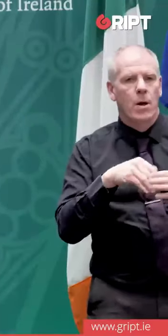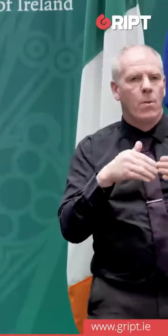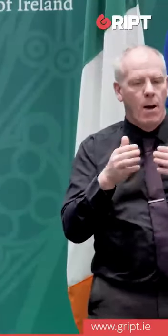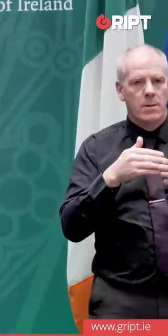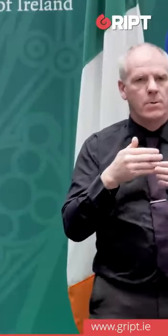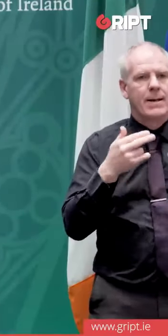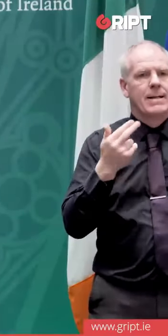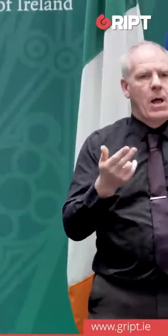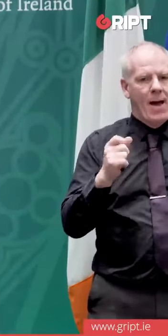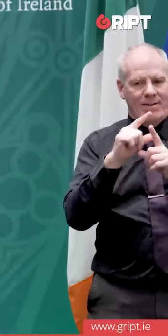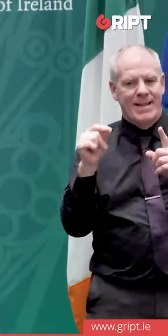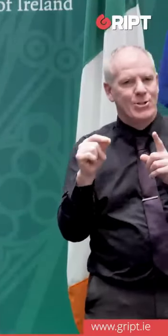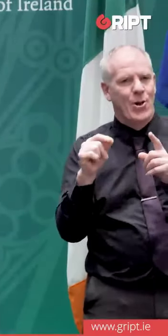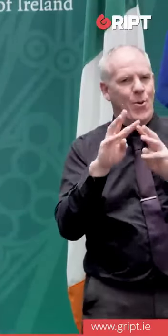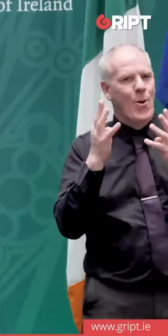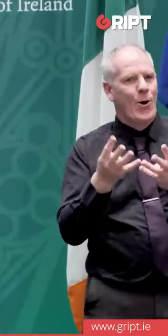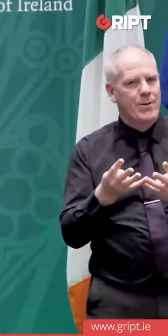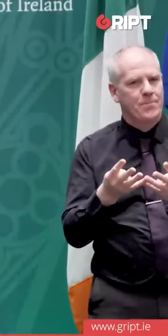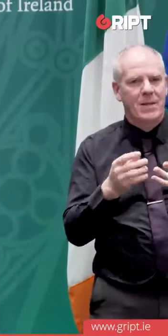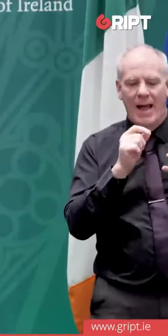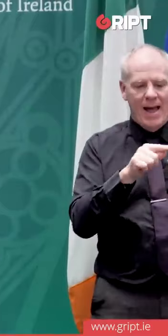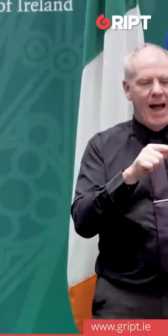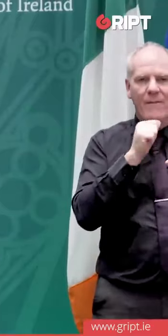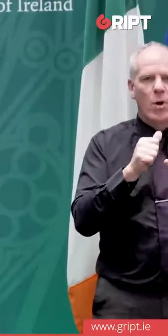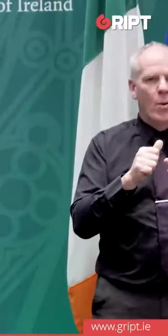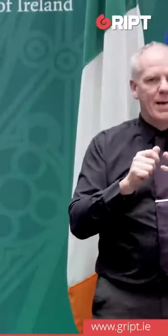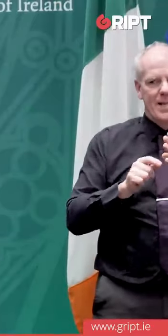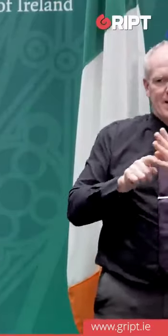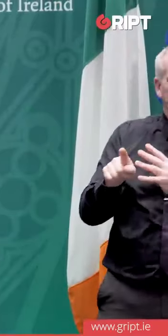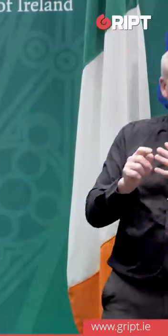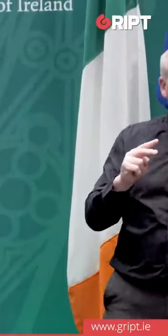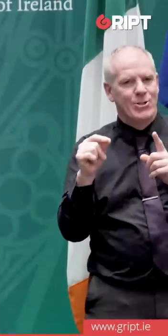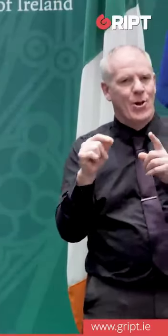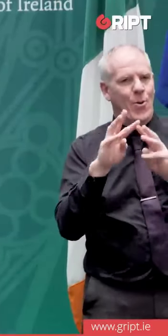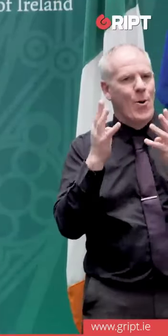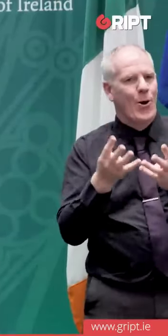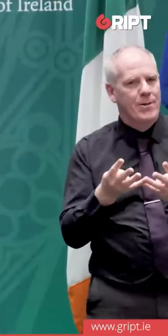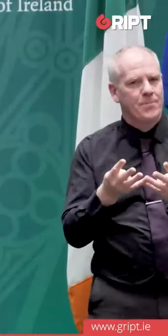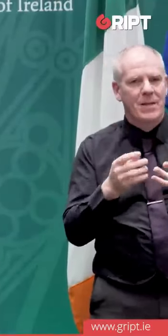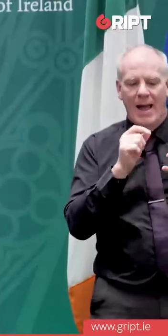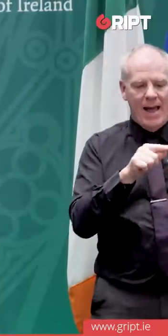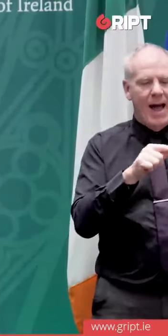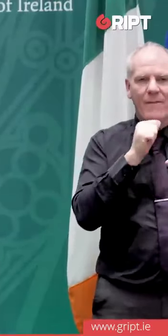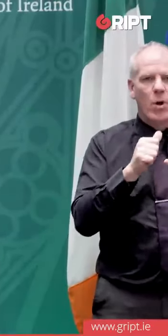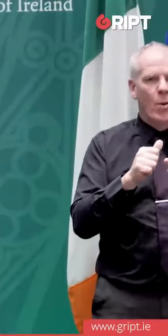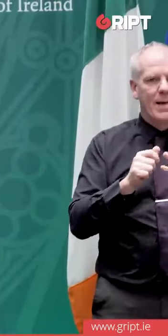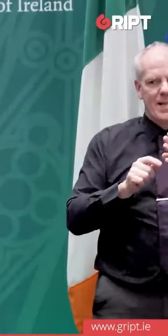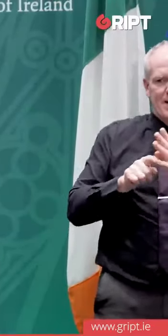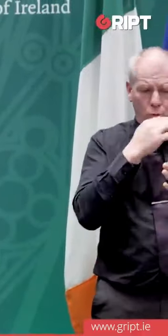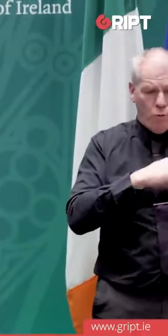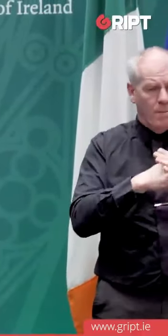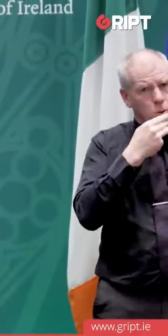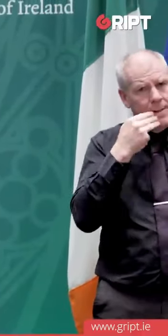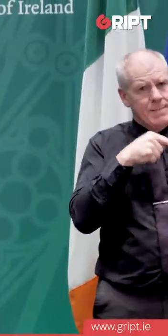ever put to paper in the Western world and have the rights of every single citizen drastically reduced. She even says, I will always listen to